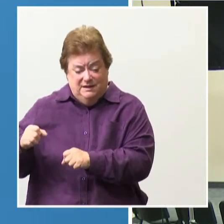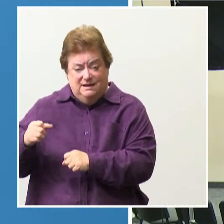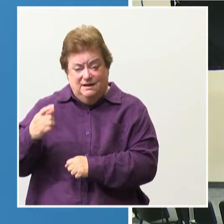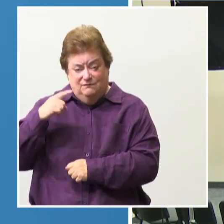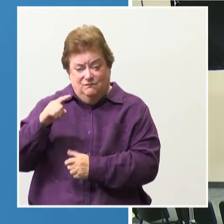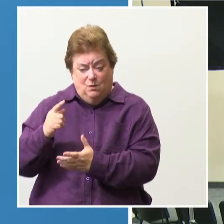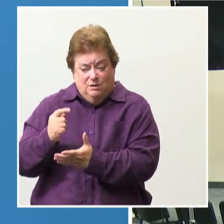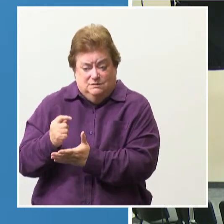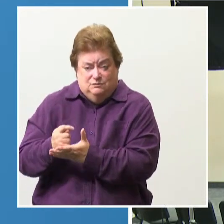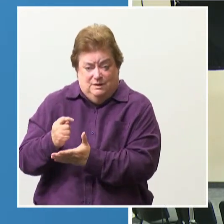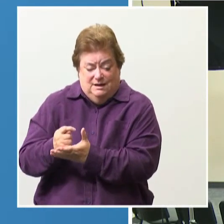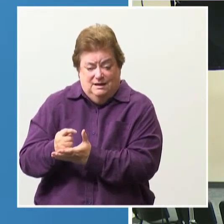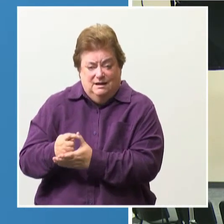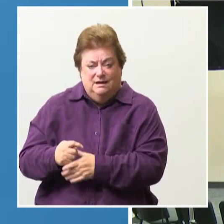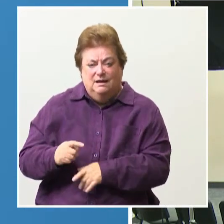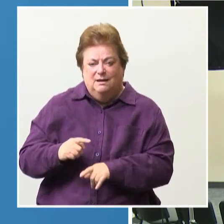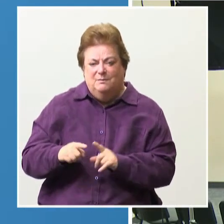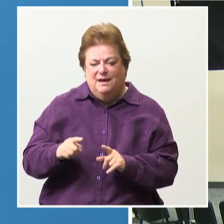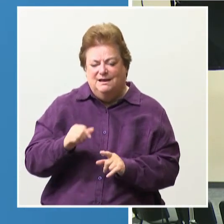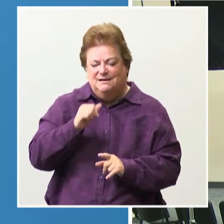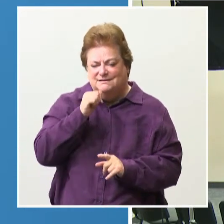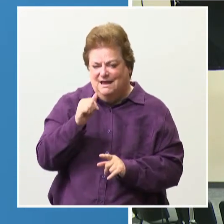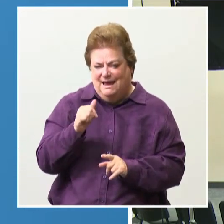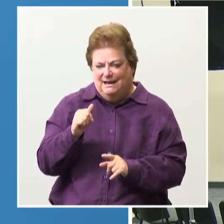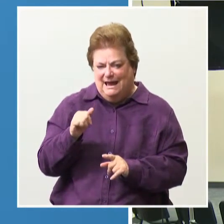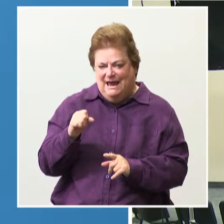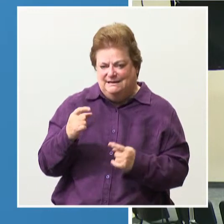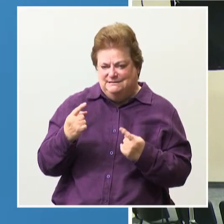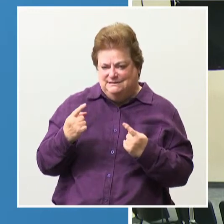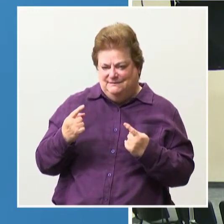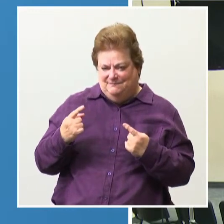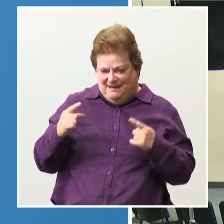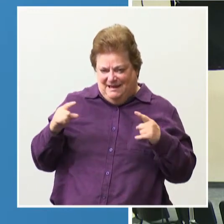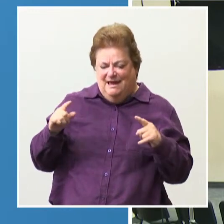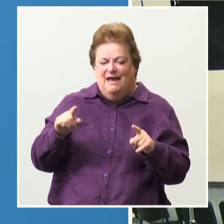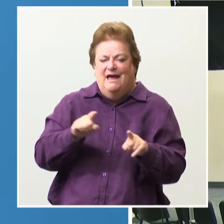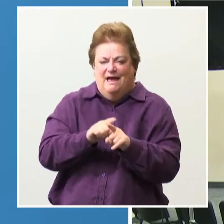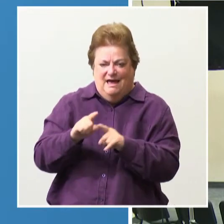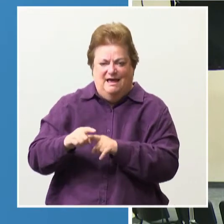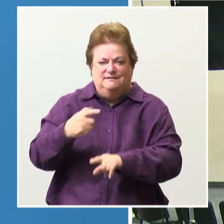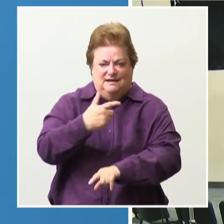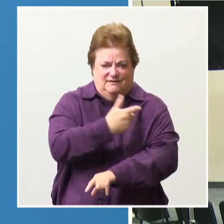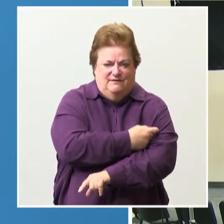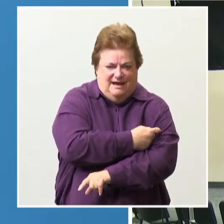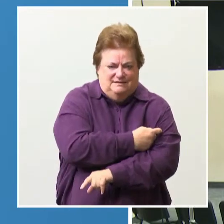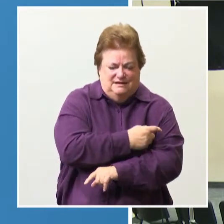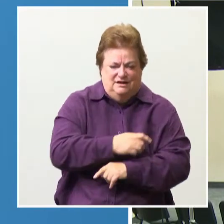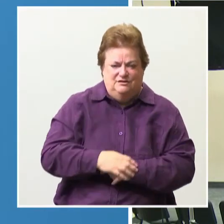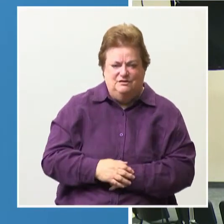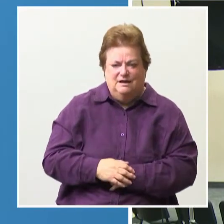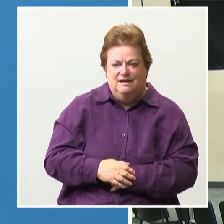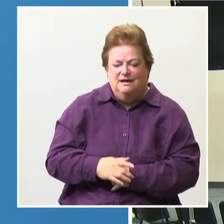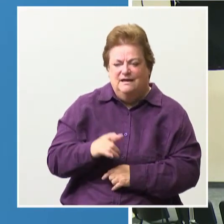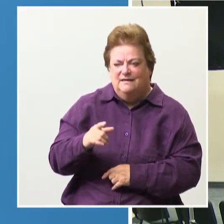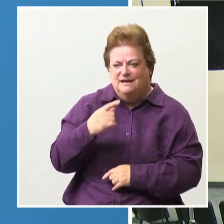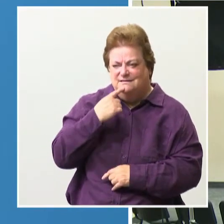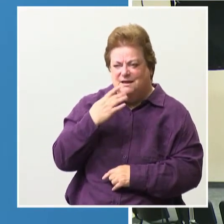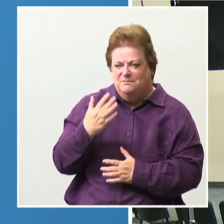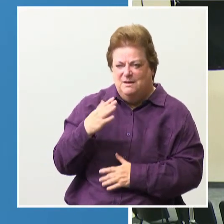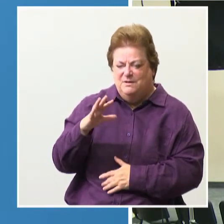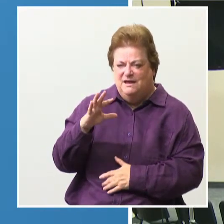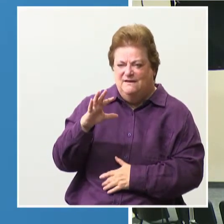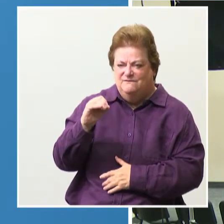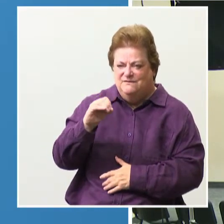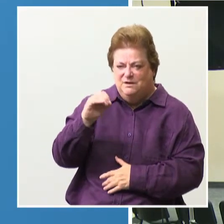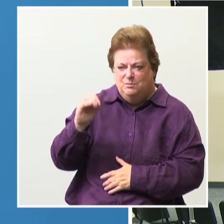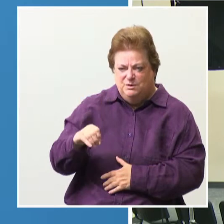However, the efficacy is not nearly as good as vaccination. The initial data suggested there was a 50% efficacy